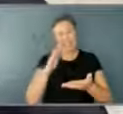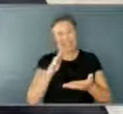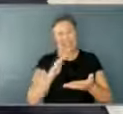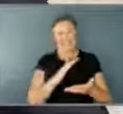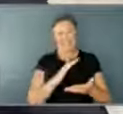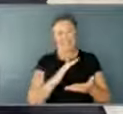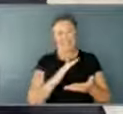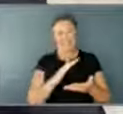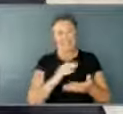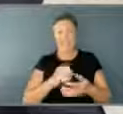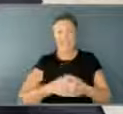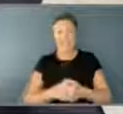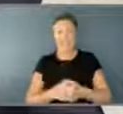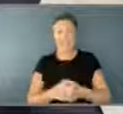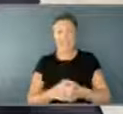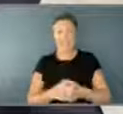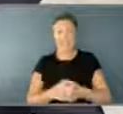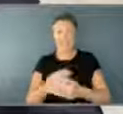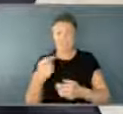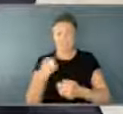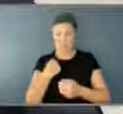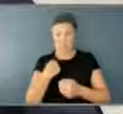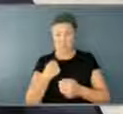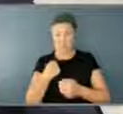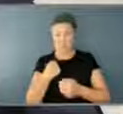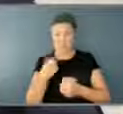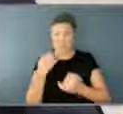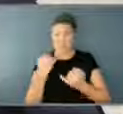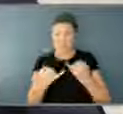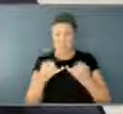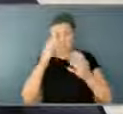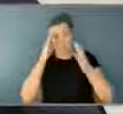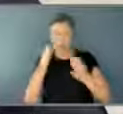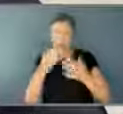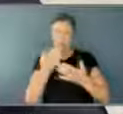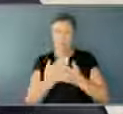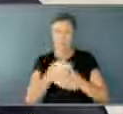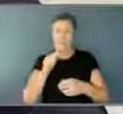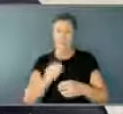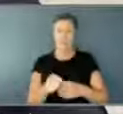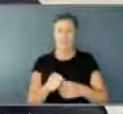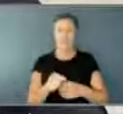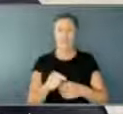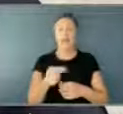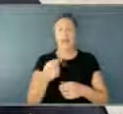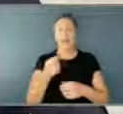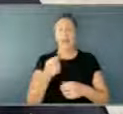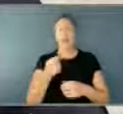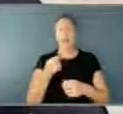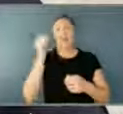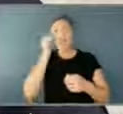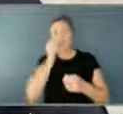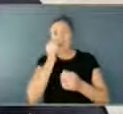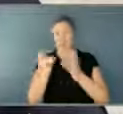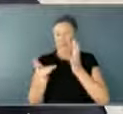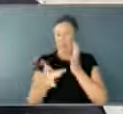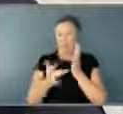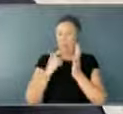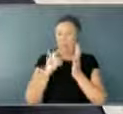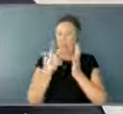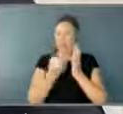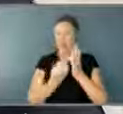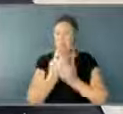of the OECD. We're very focused on the technological challenge and joining together not just Australia and the